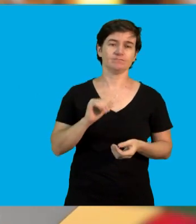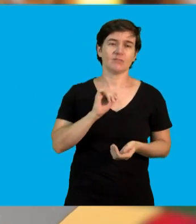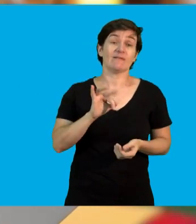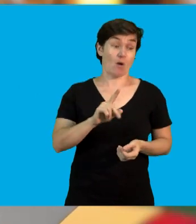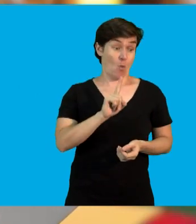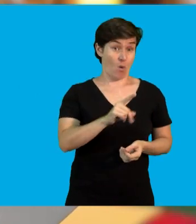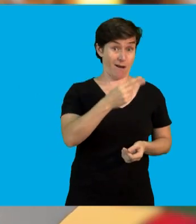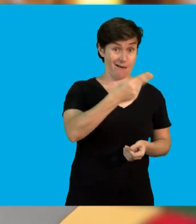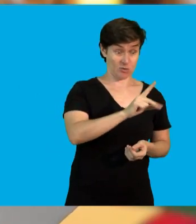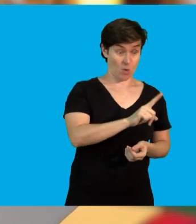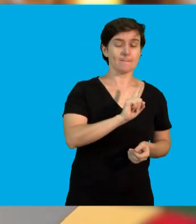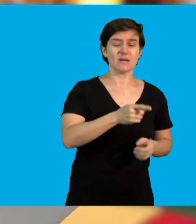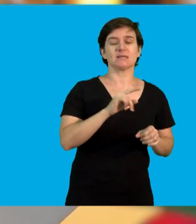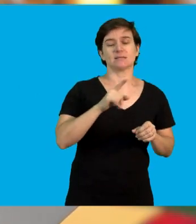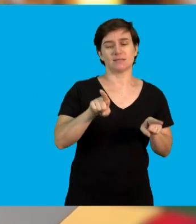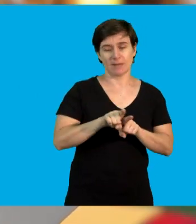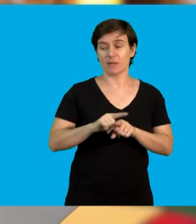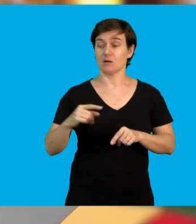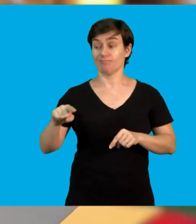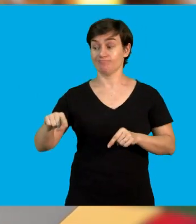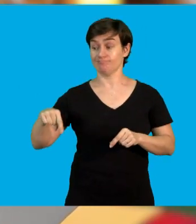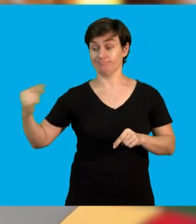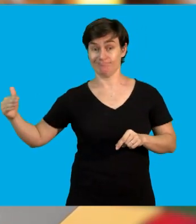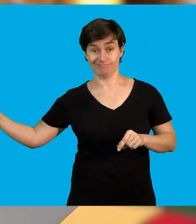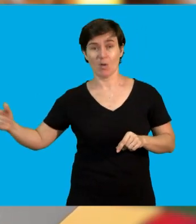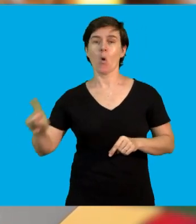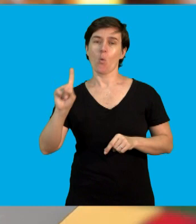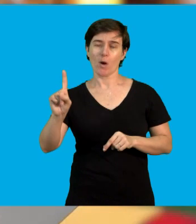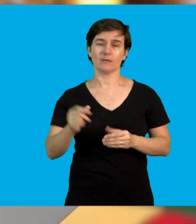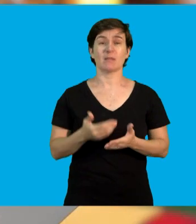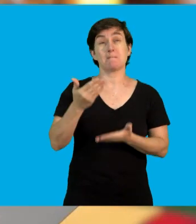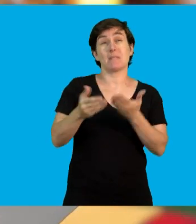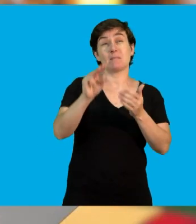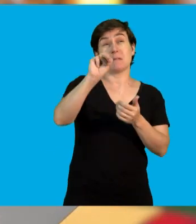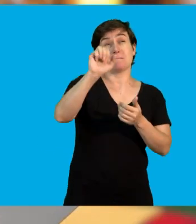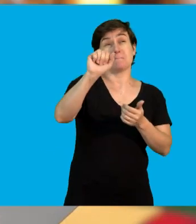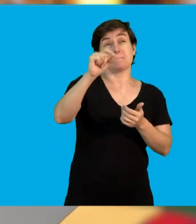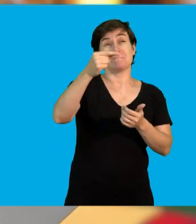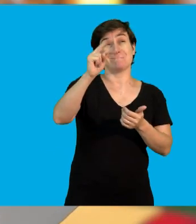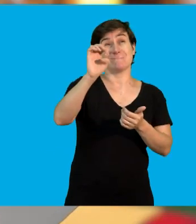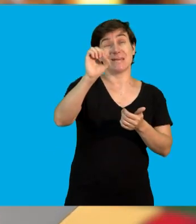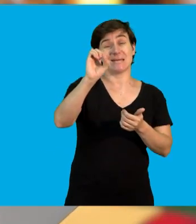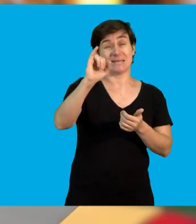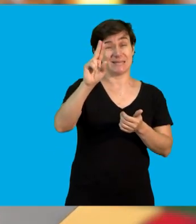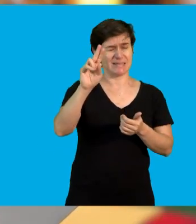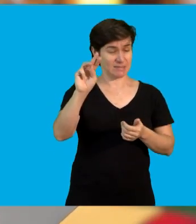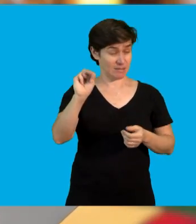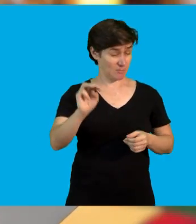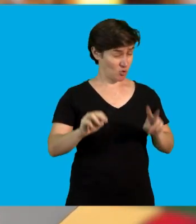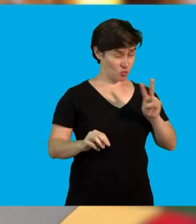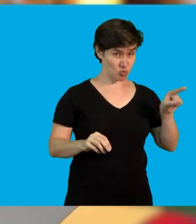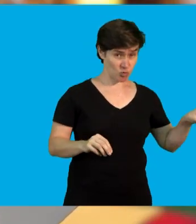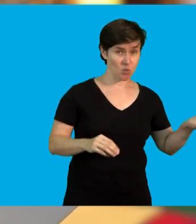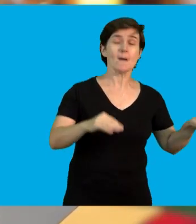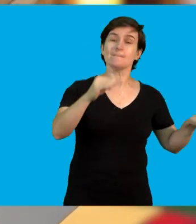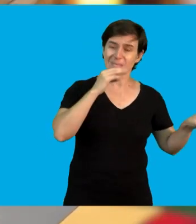if it's 1, it should still be 1 on the right-hand side. Should it happen that we now have 2 magnesiums on the right-hand side, then we need to balance so